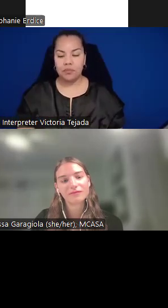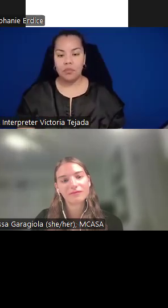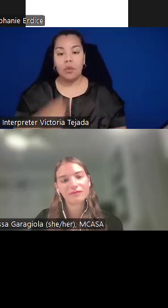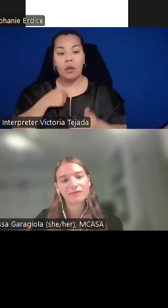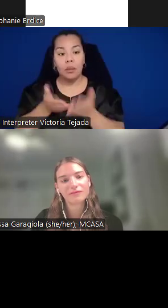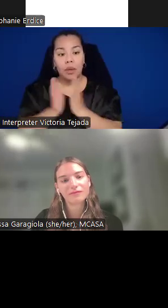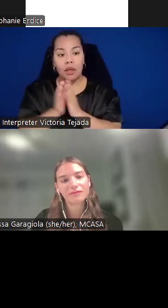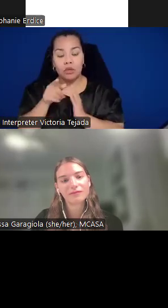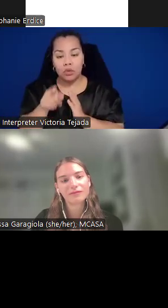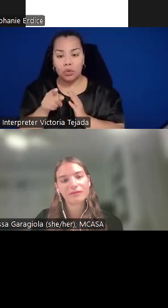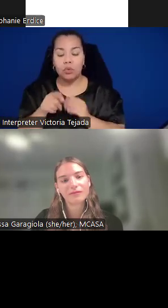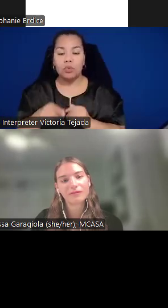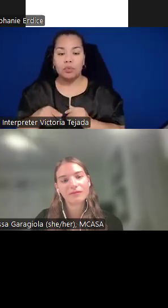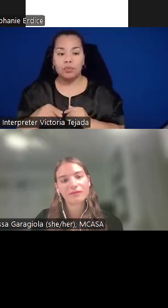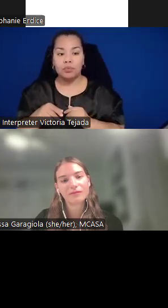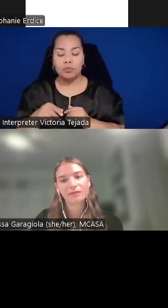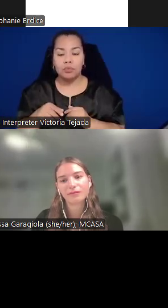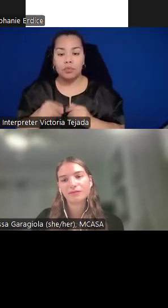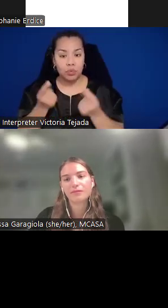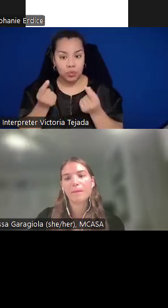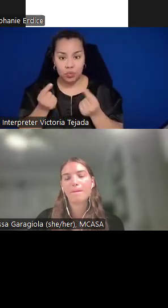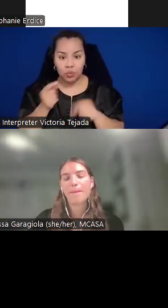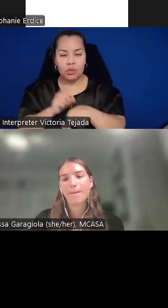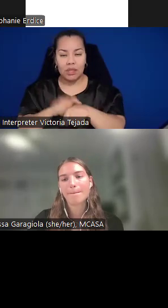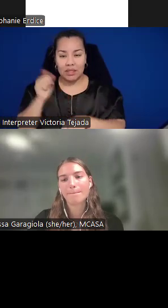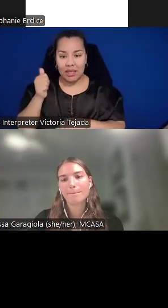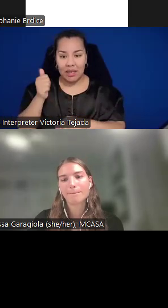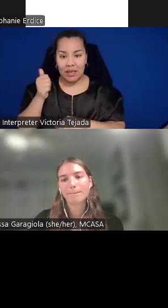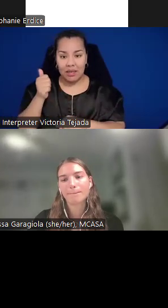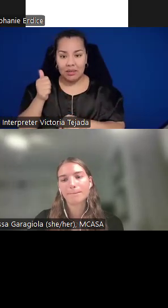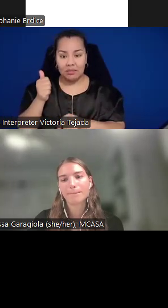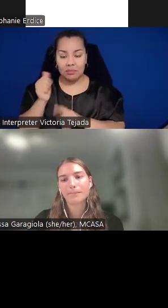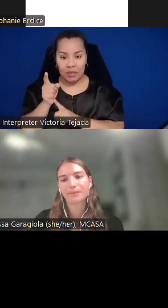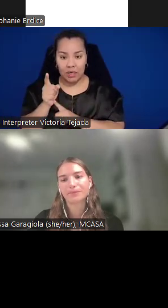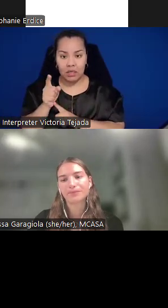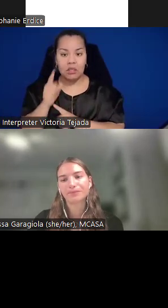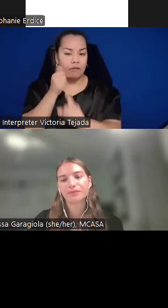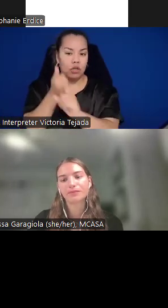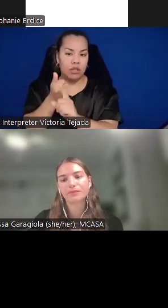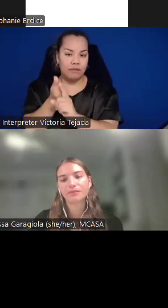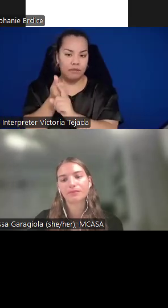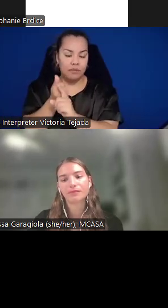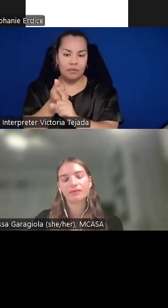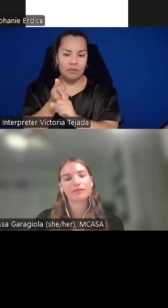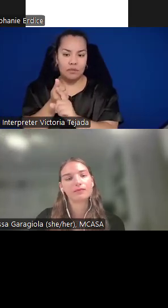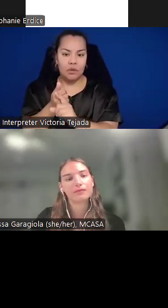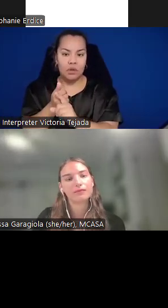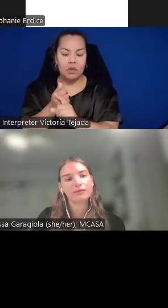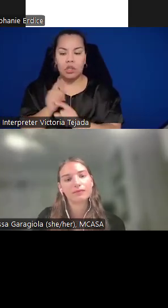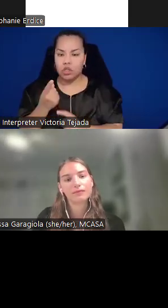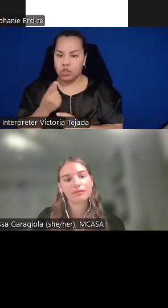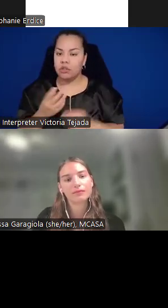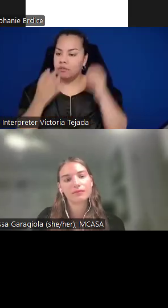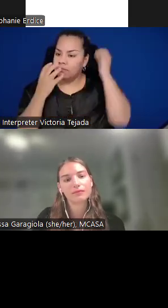10. 10 minutes just for you. 10 minutes to put your mask on you